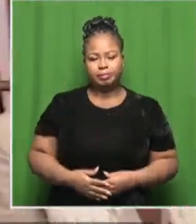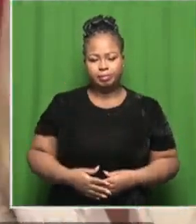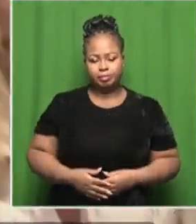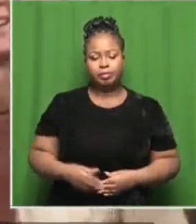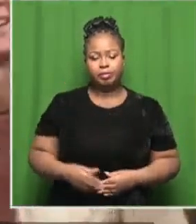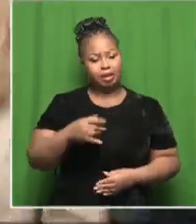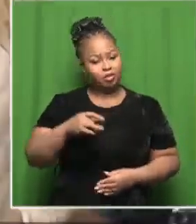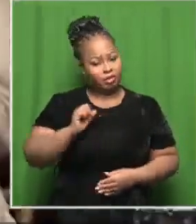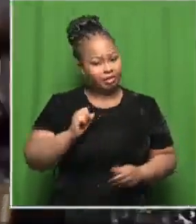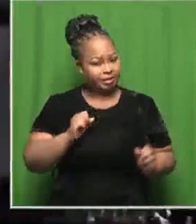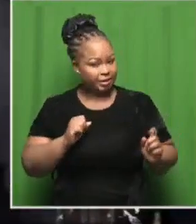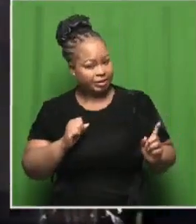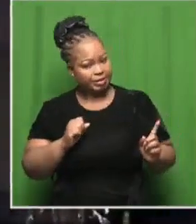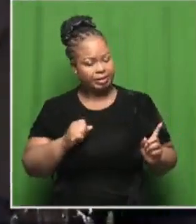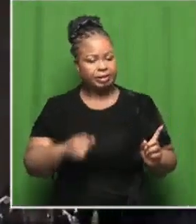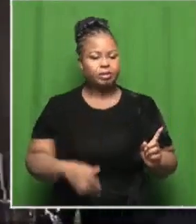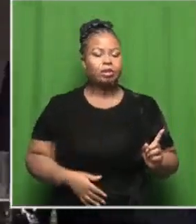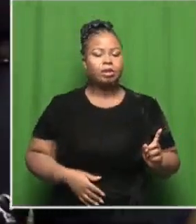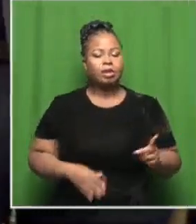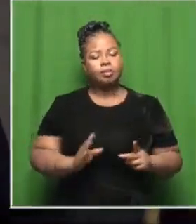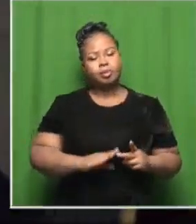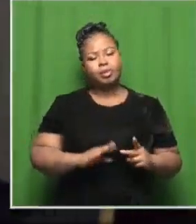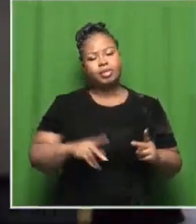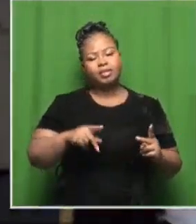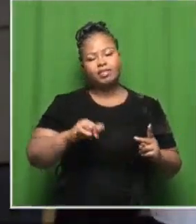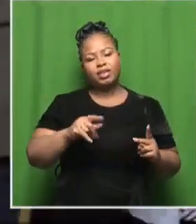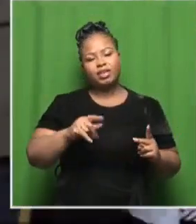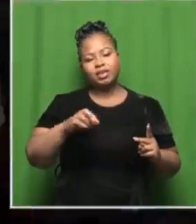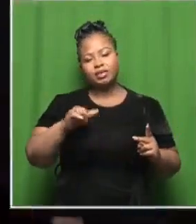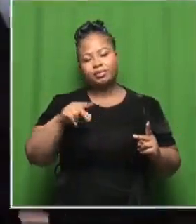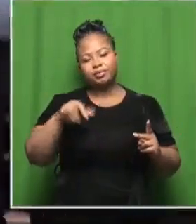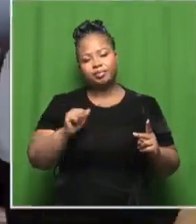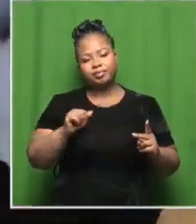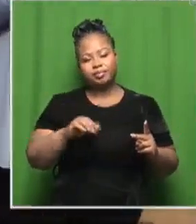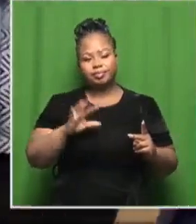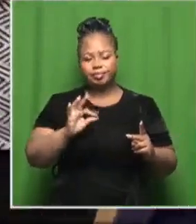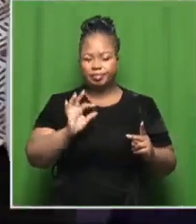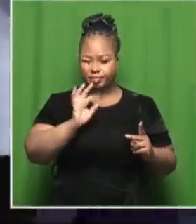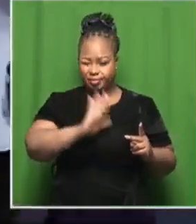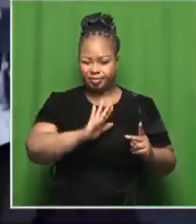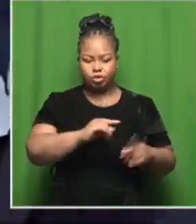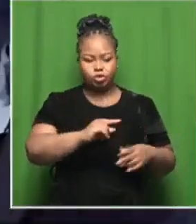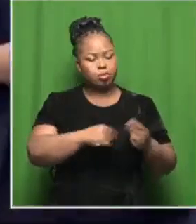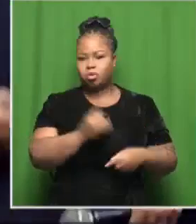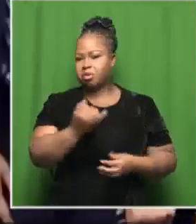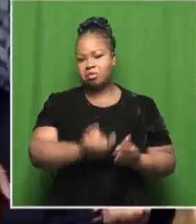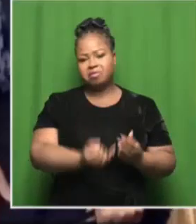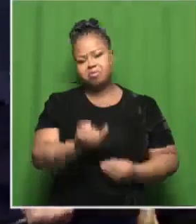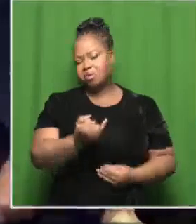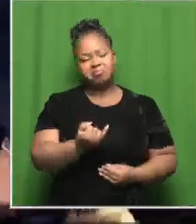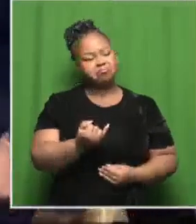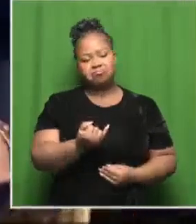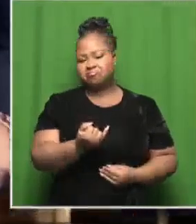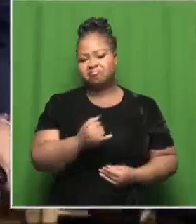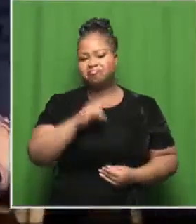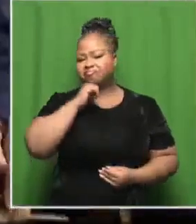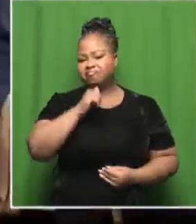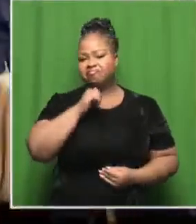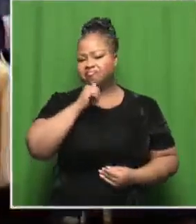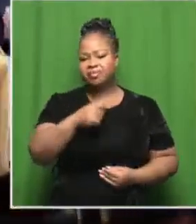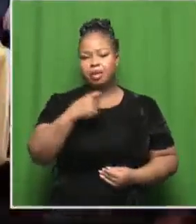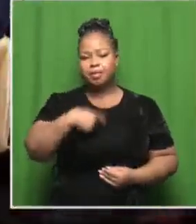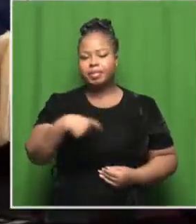the battleground state of Pennsylvania Monday. It is not about the individual. It is not about what is in their